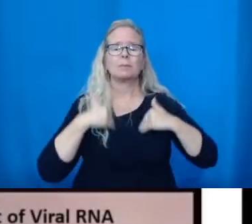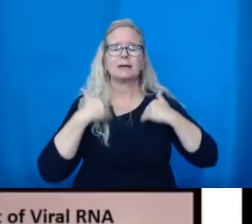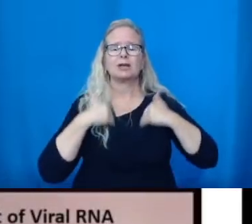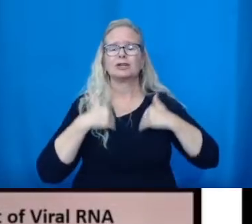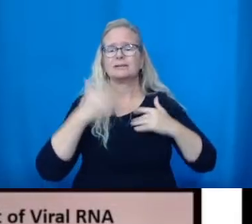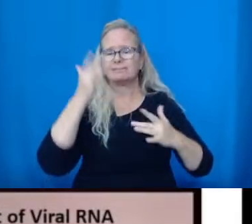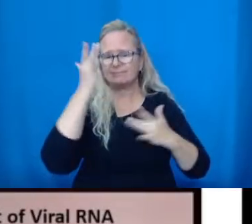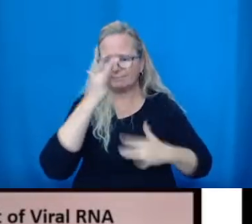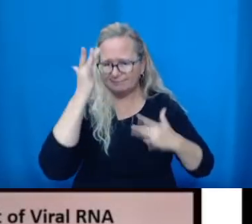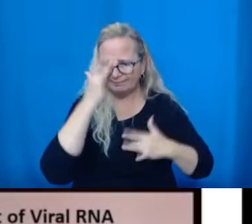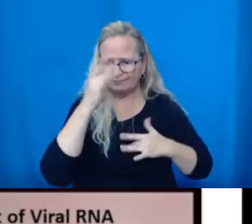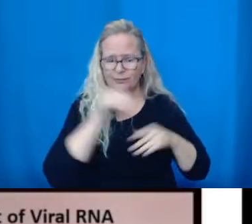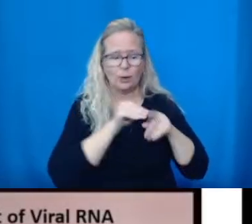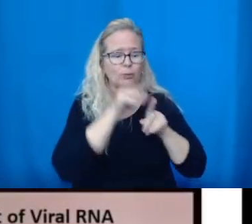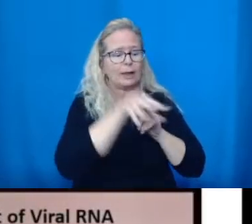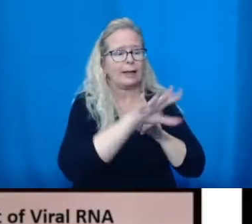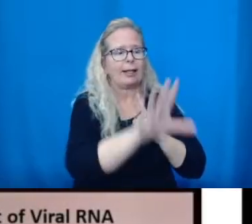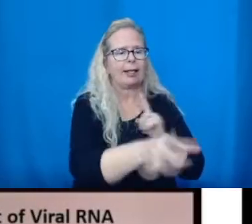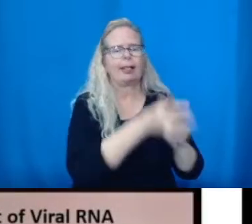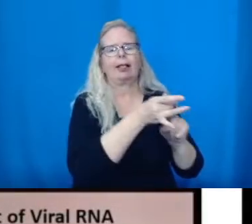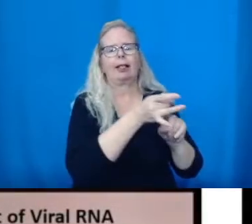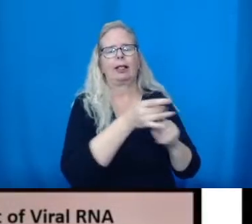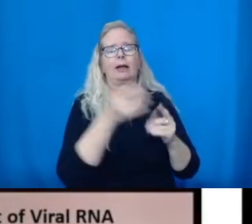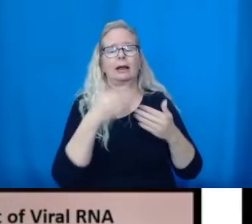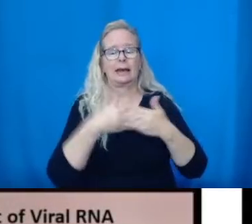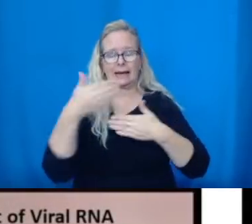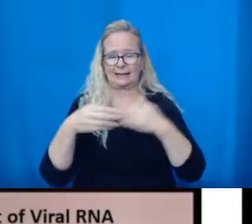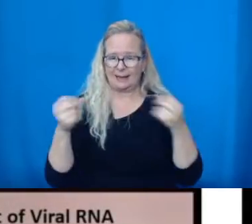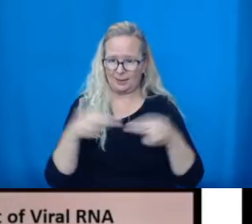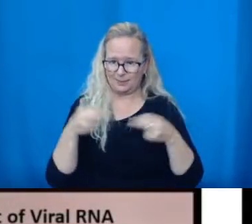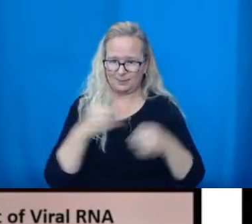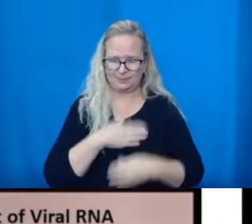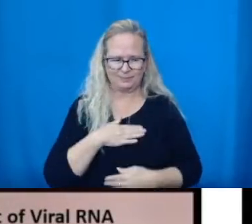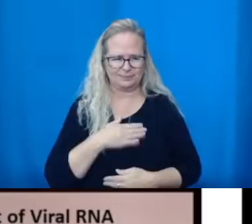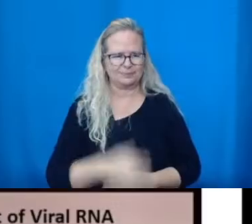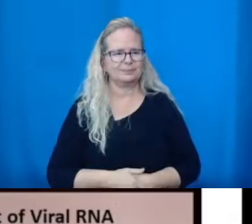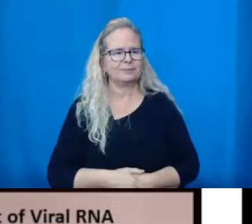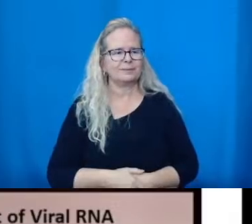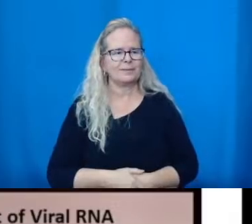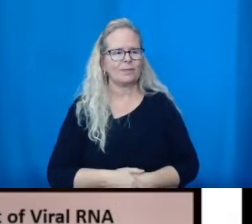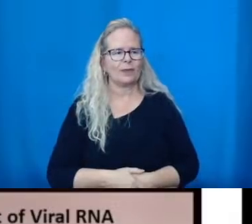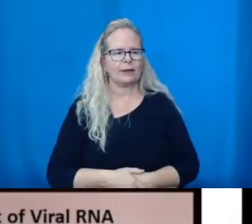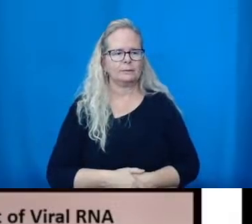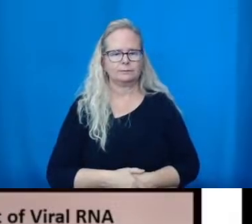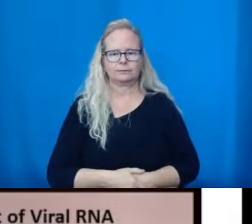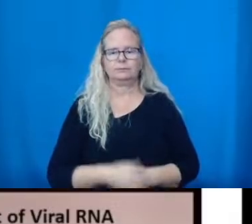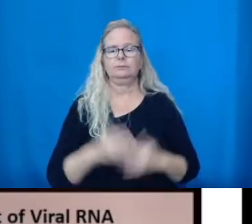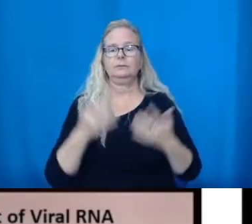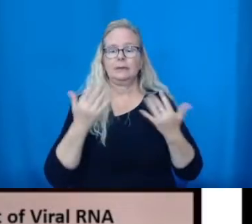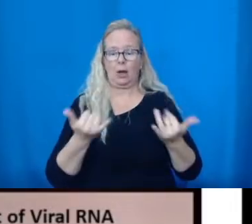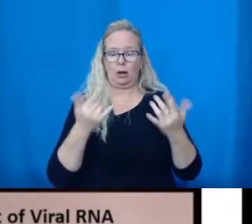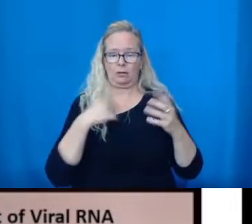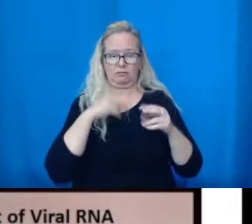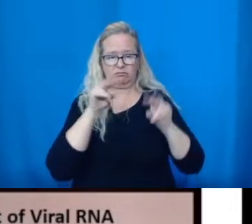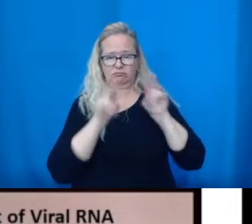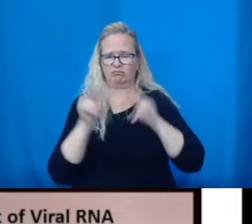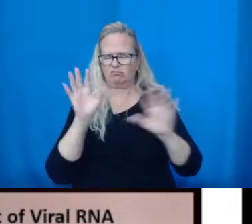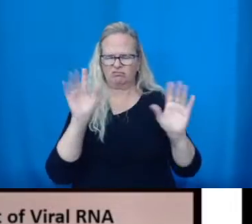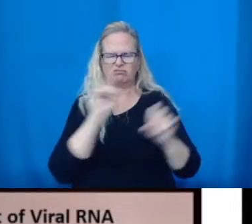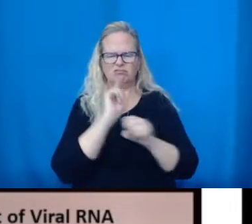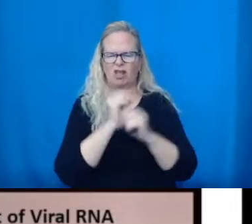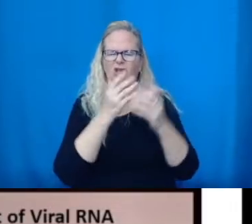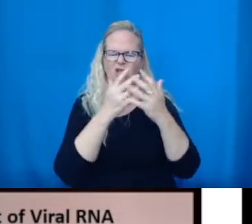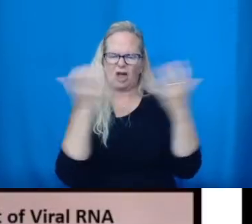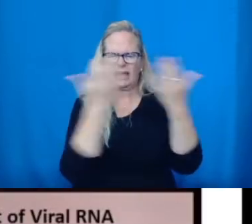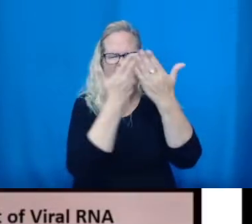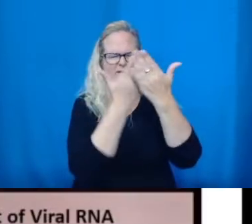And just to reiterate the point that there's a lot of evidence in support of this, this is just a partial sample of a number of the various papers that have demonstrated